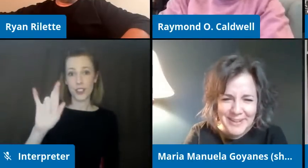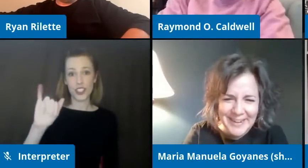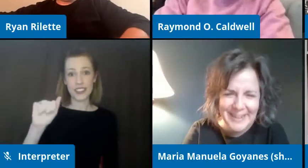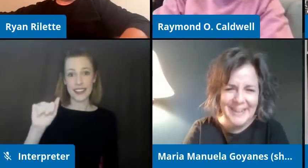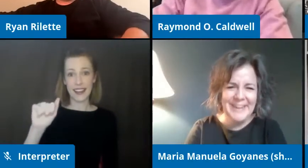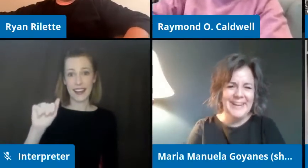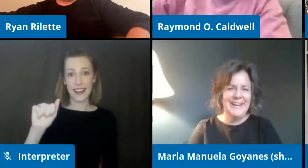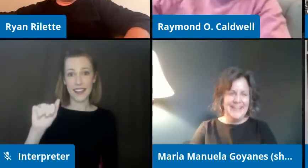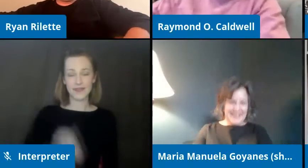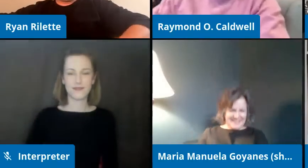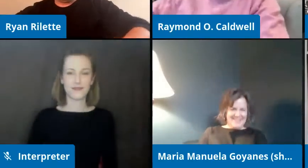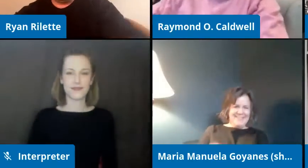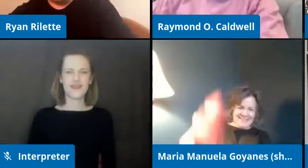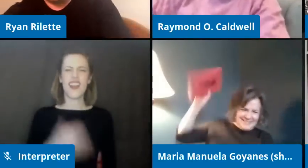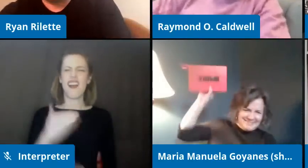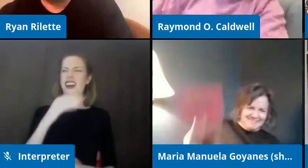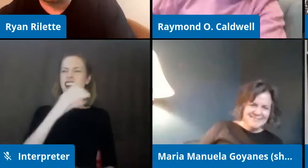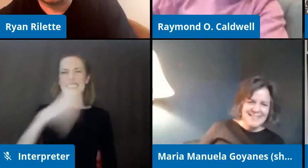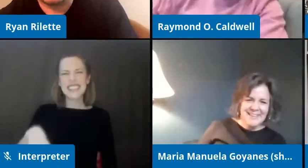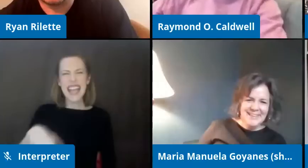Damn you!